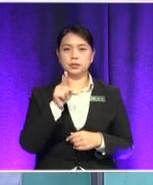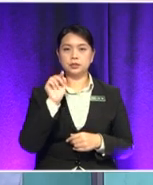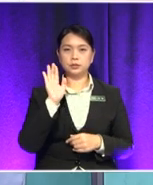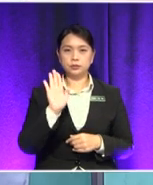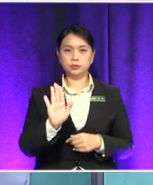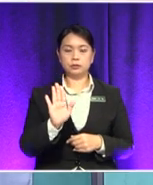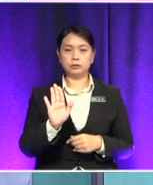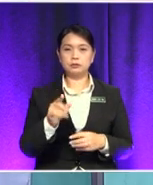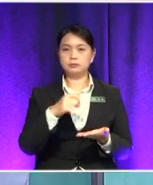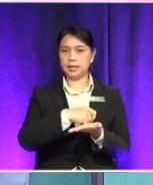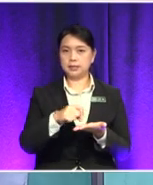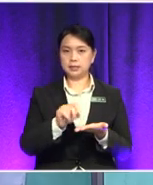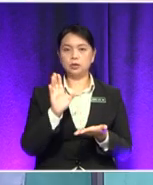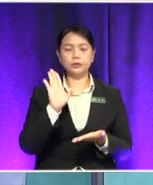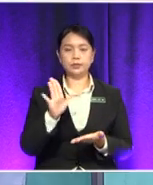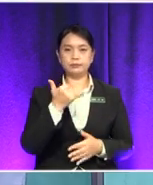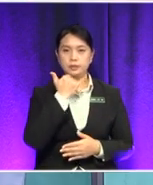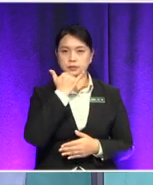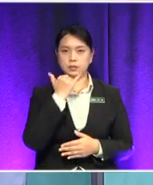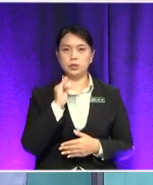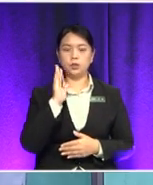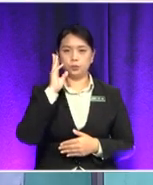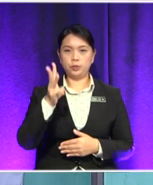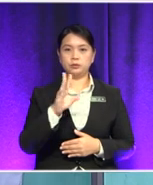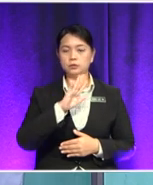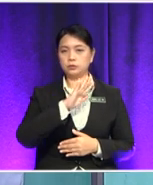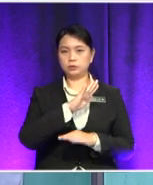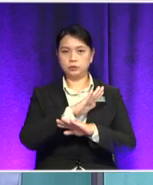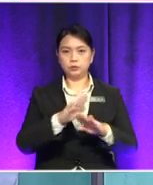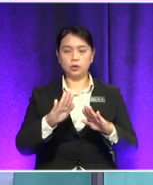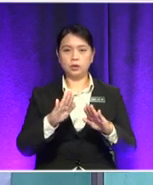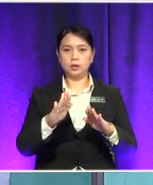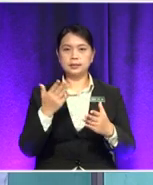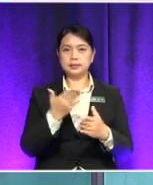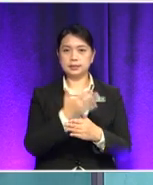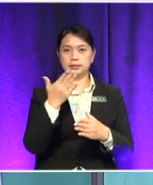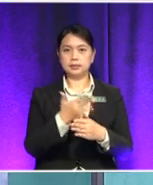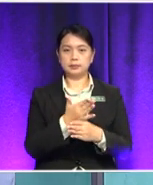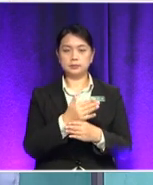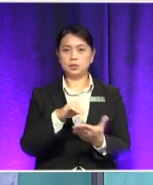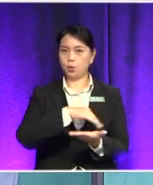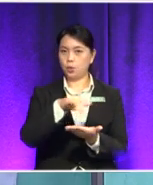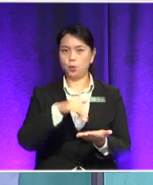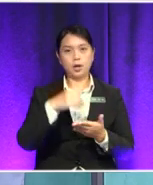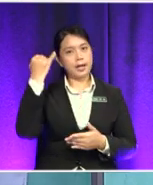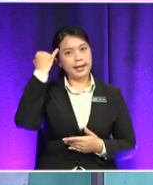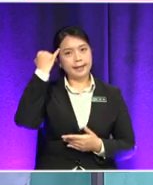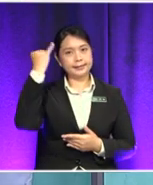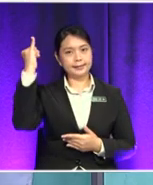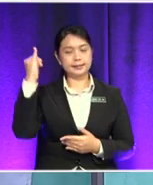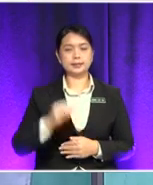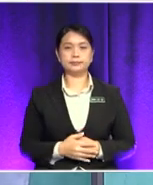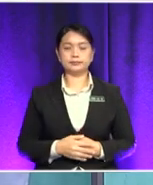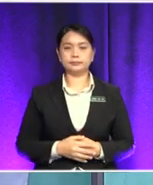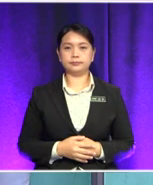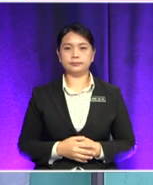writing or your errors will not disturb the whole idea. Okay, so that's all for the